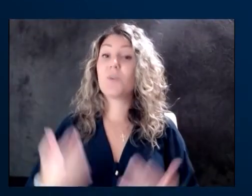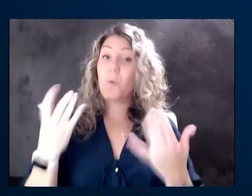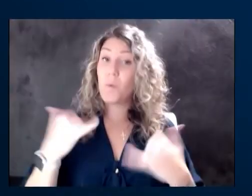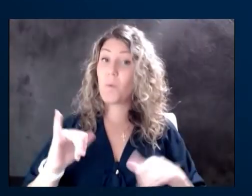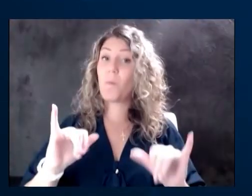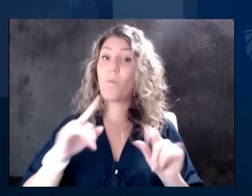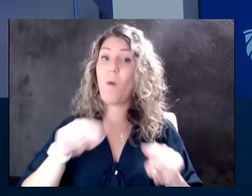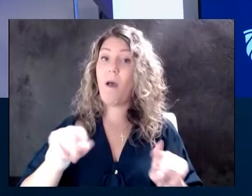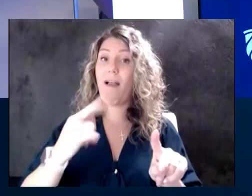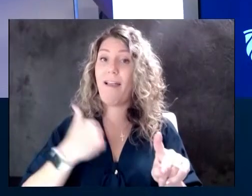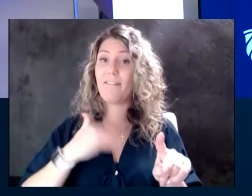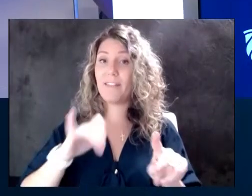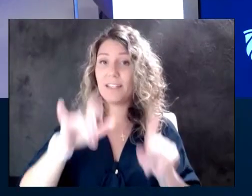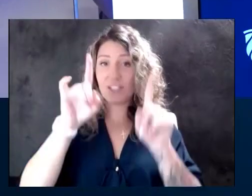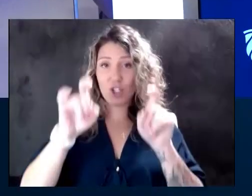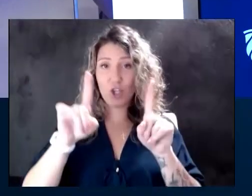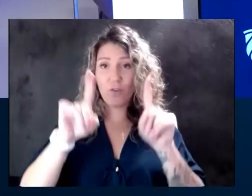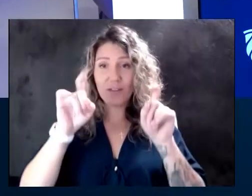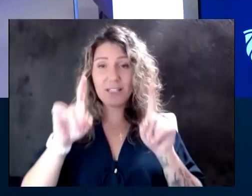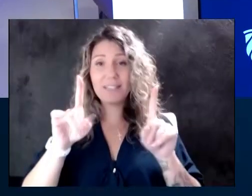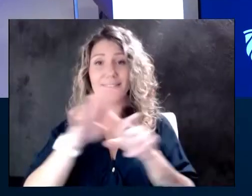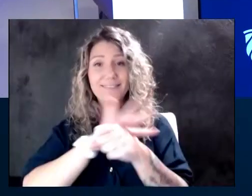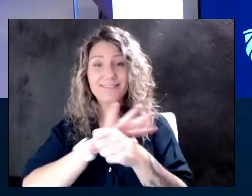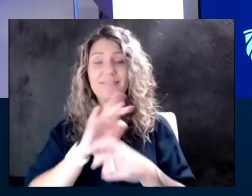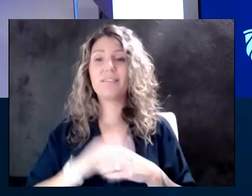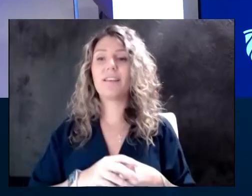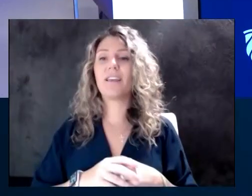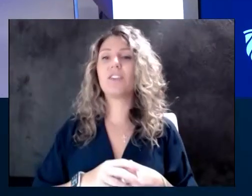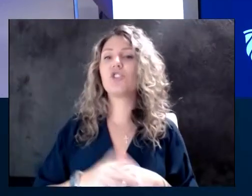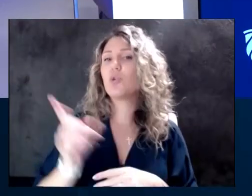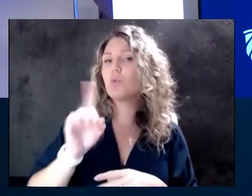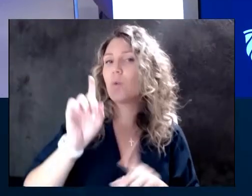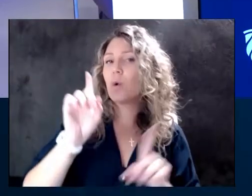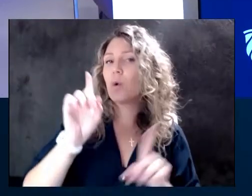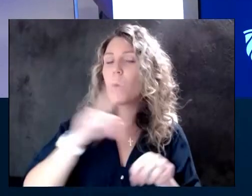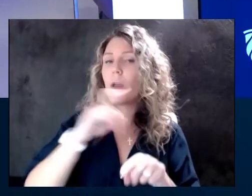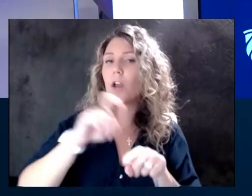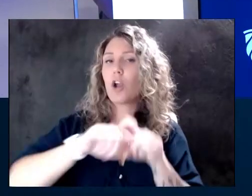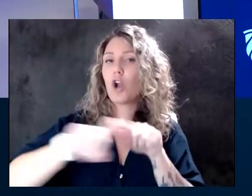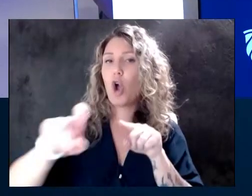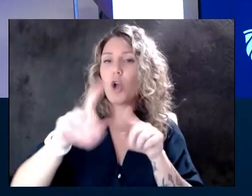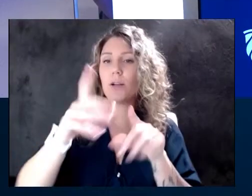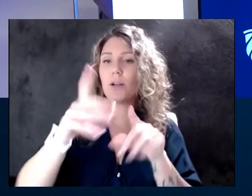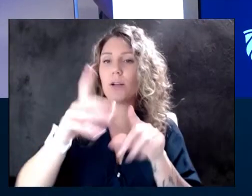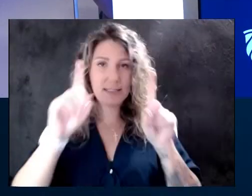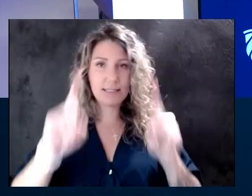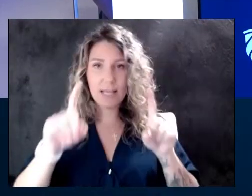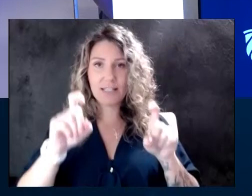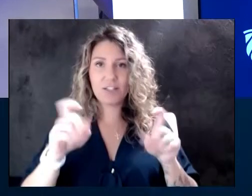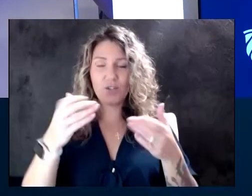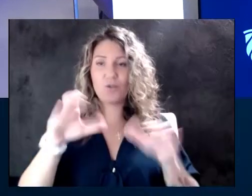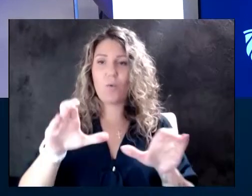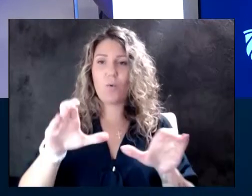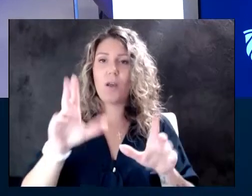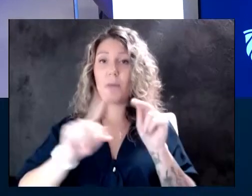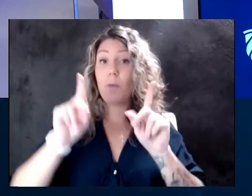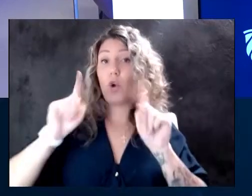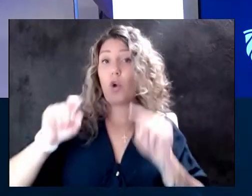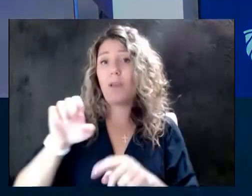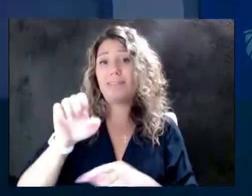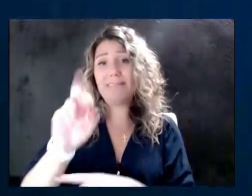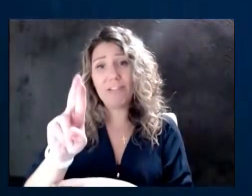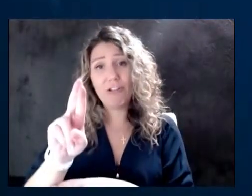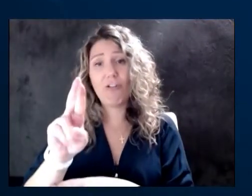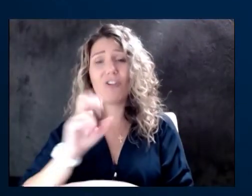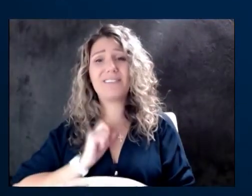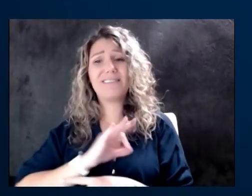you for that, and thank you everyone for your questions. This is where you go and call if you need to go get tested, because we don't want people going to the ER because staff is very